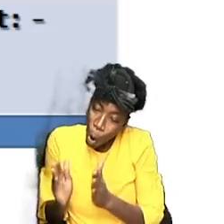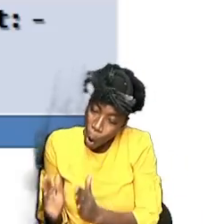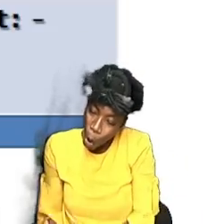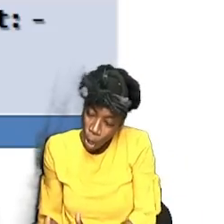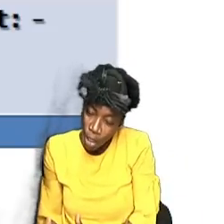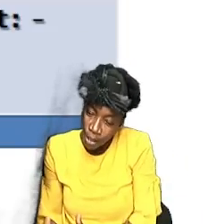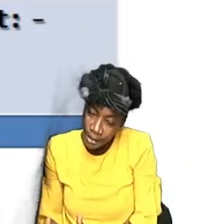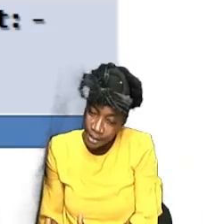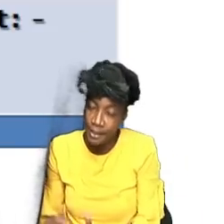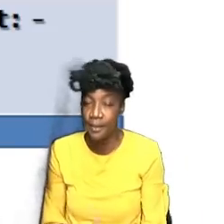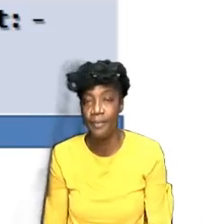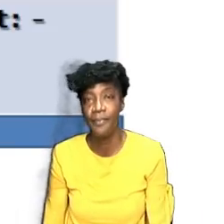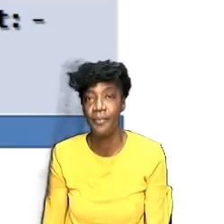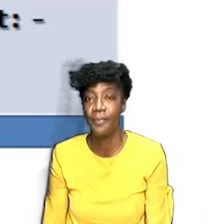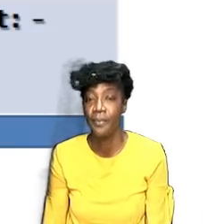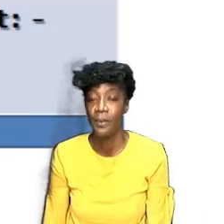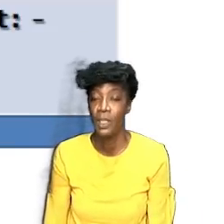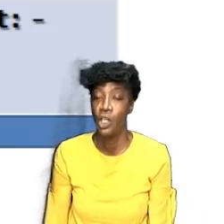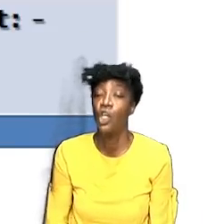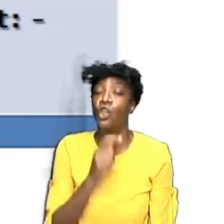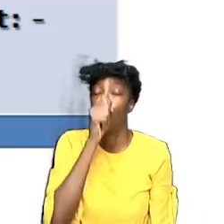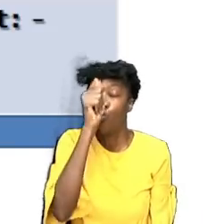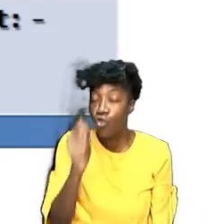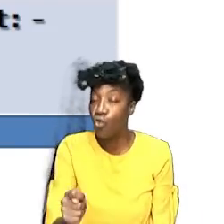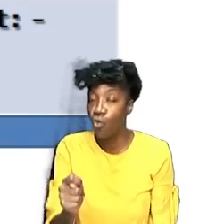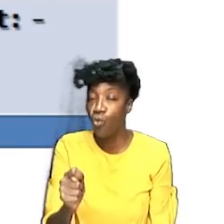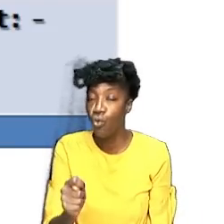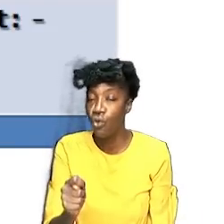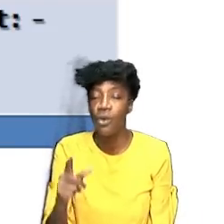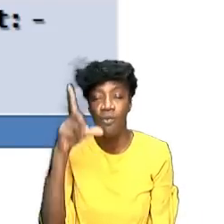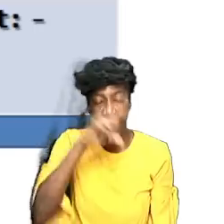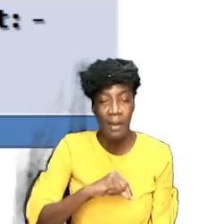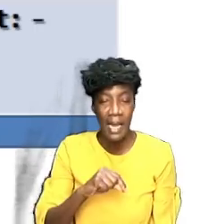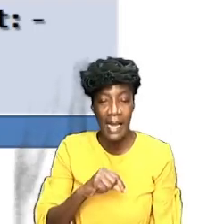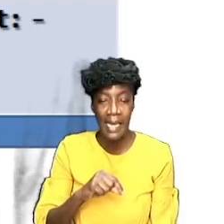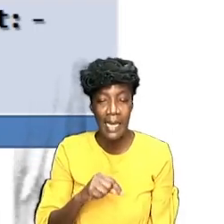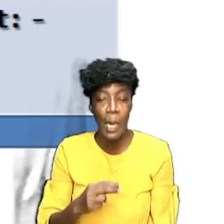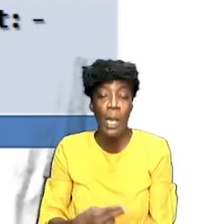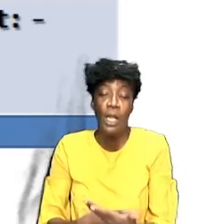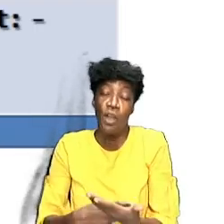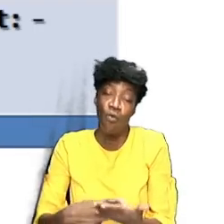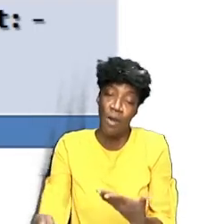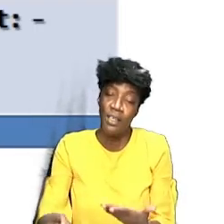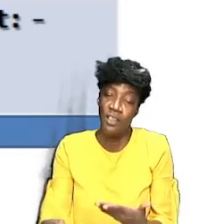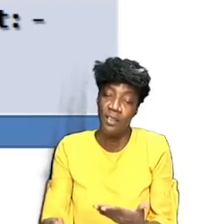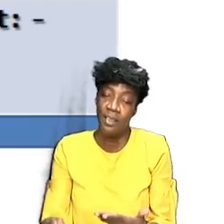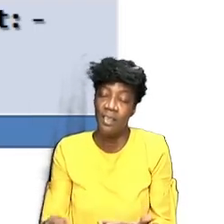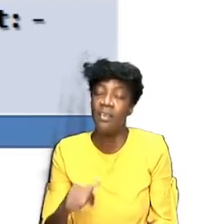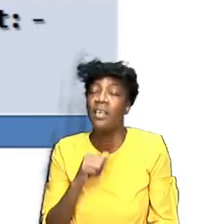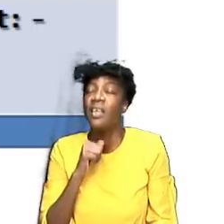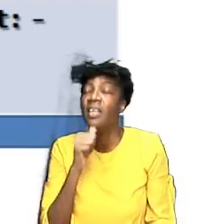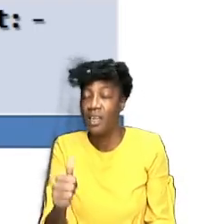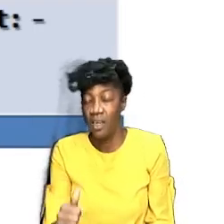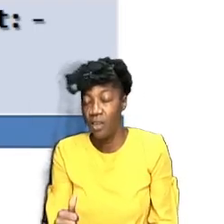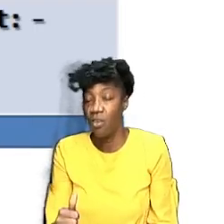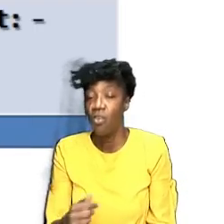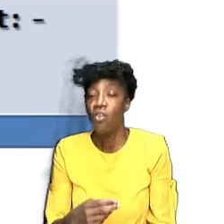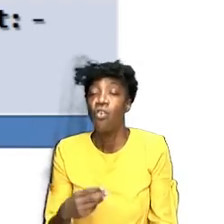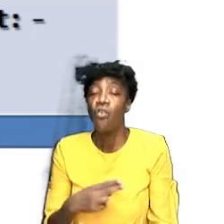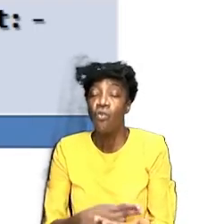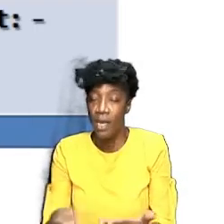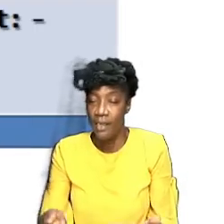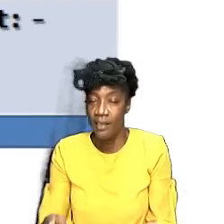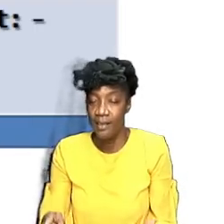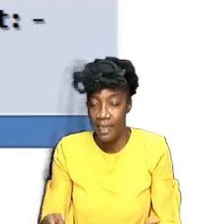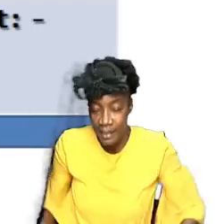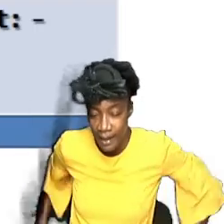while ago, the order is truth from deception, then righteousness from protects us from unrighteousness. So the belt